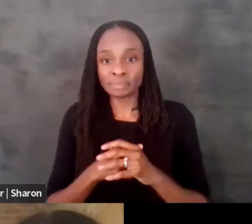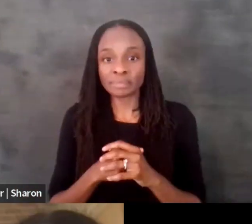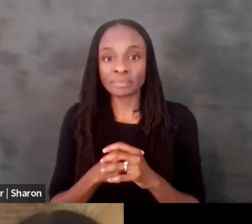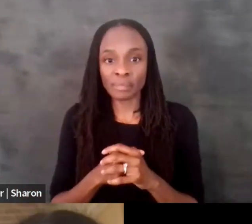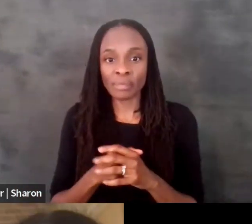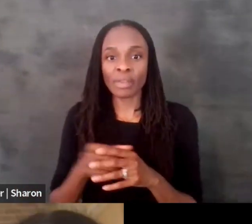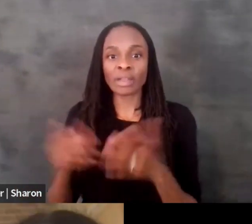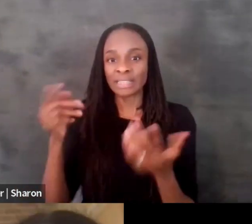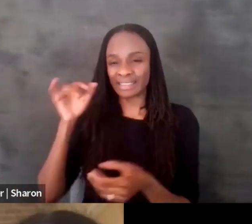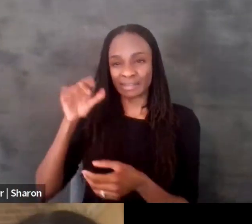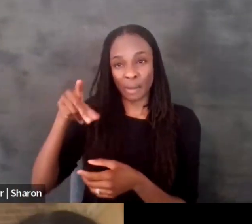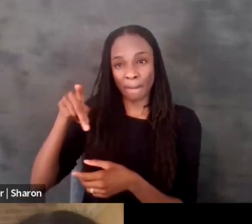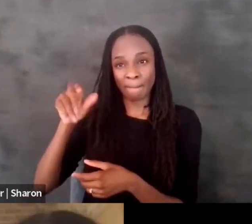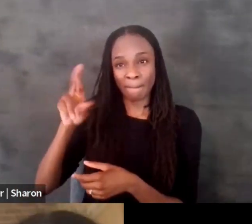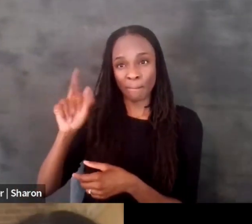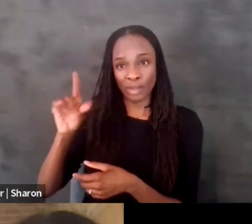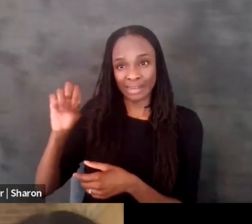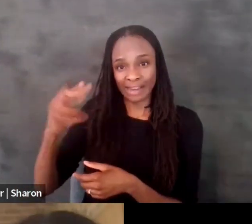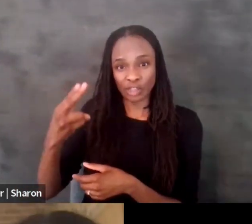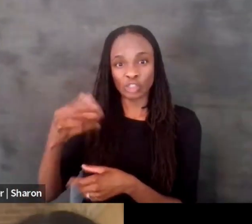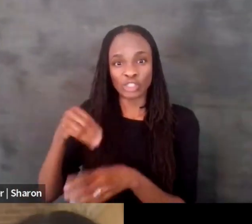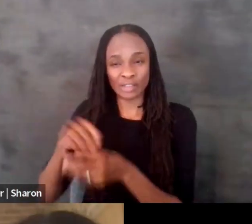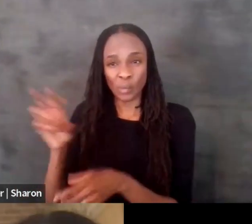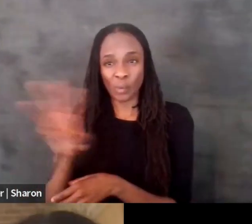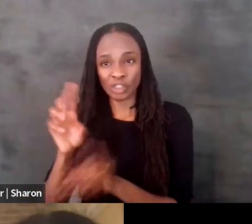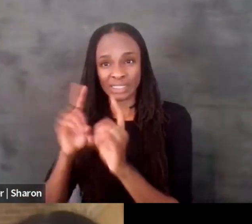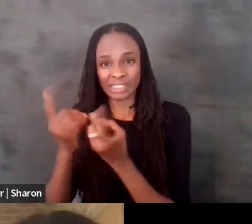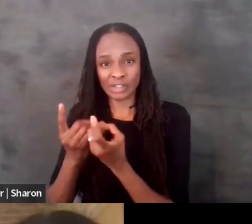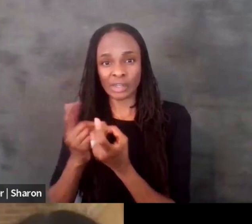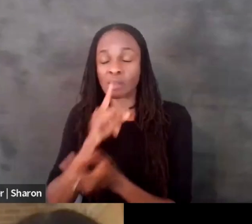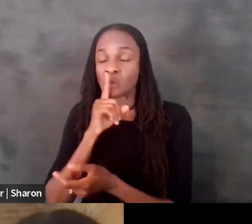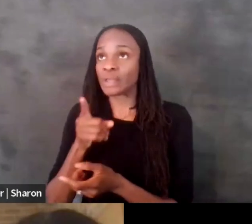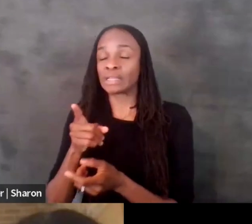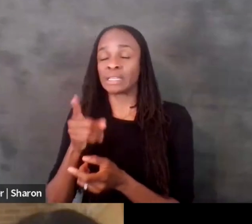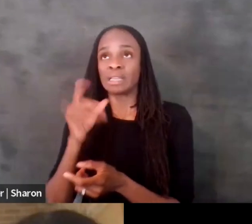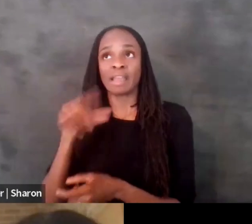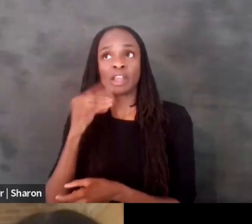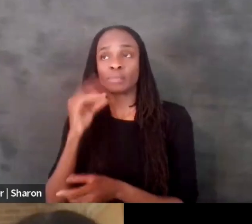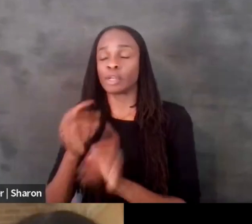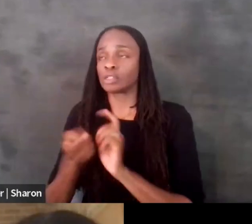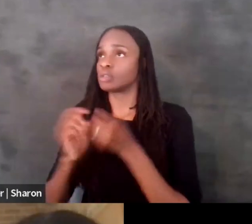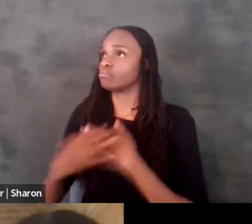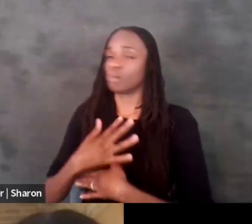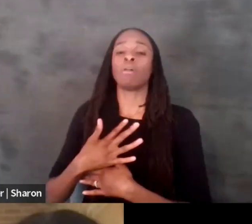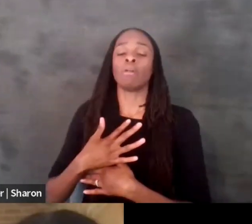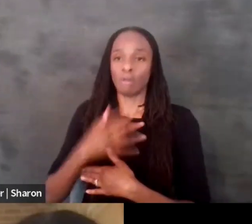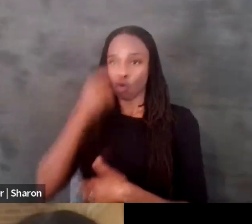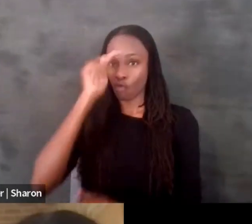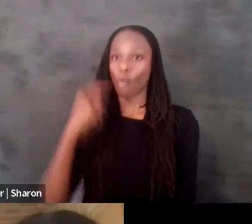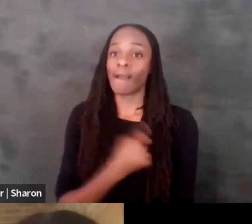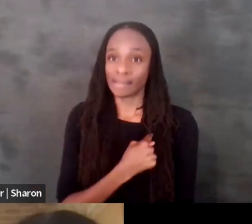Kaming district, it had a transformative mm, experience. It was a transformative experience for